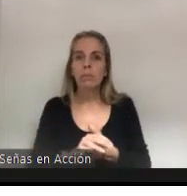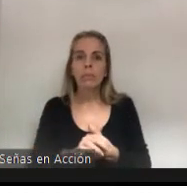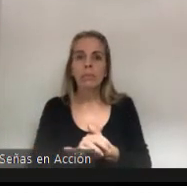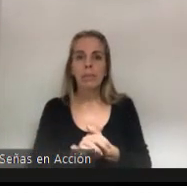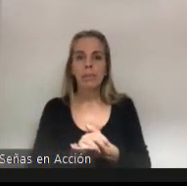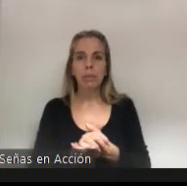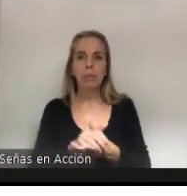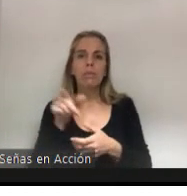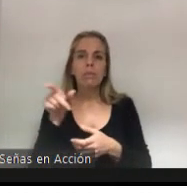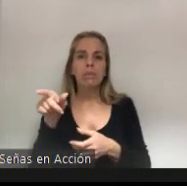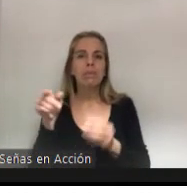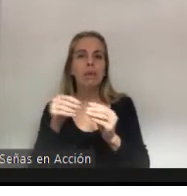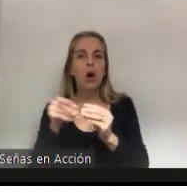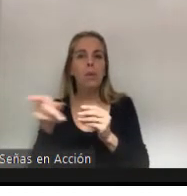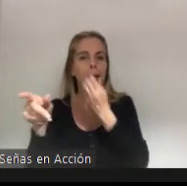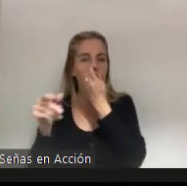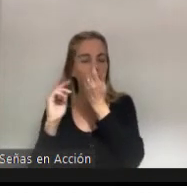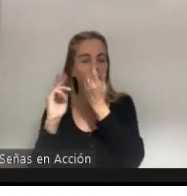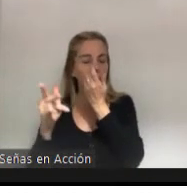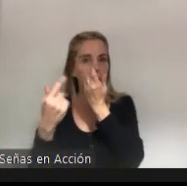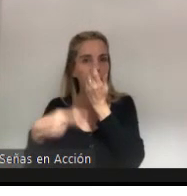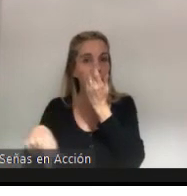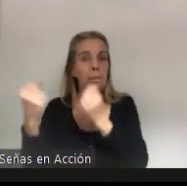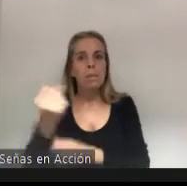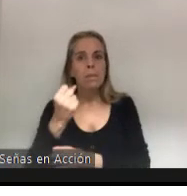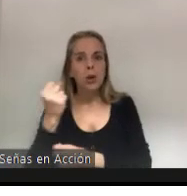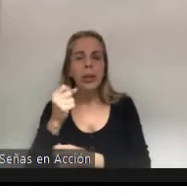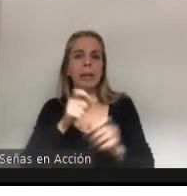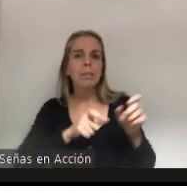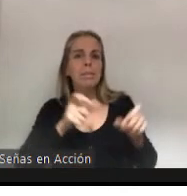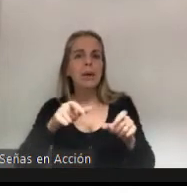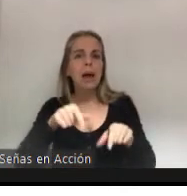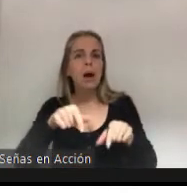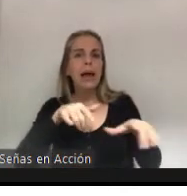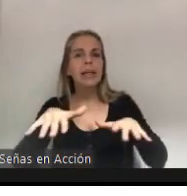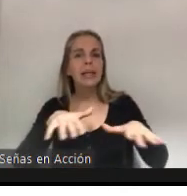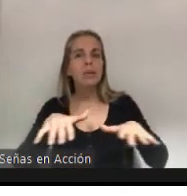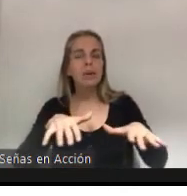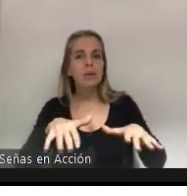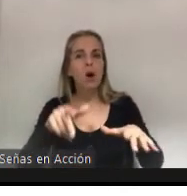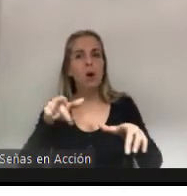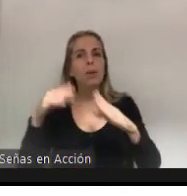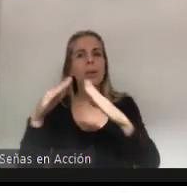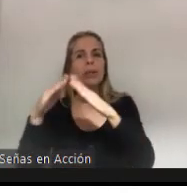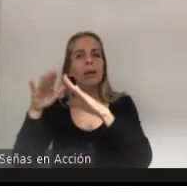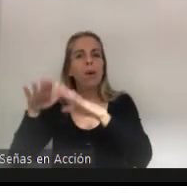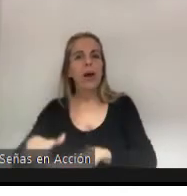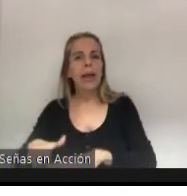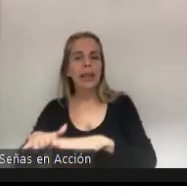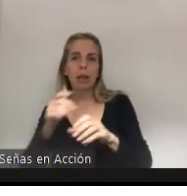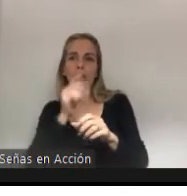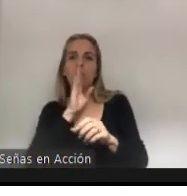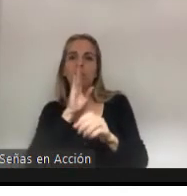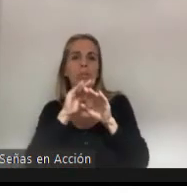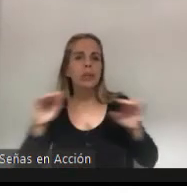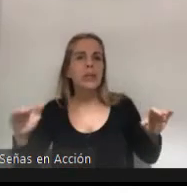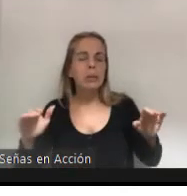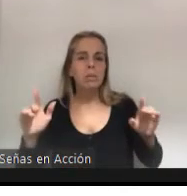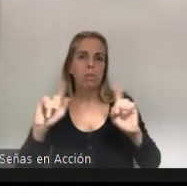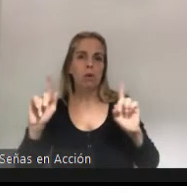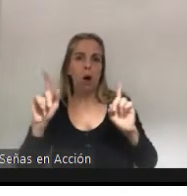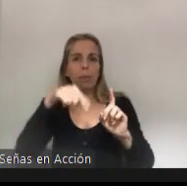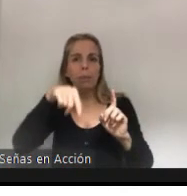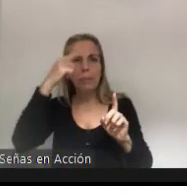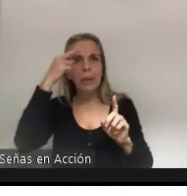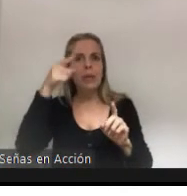Cuauhtémoc has just mentioned something important. This is not passive time. I don't think that anyone